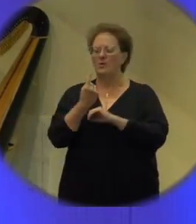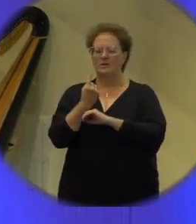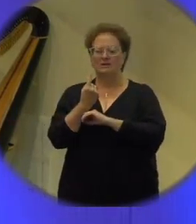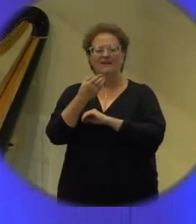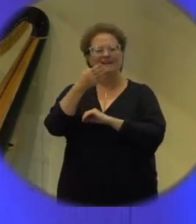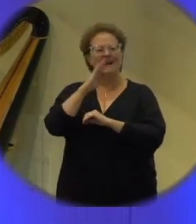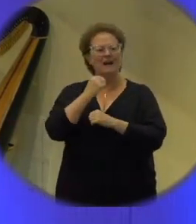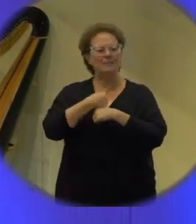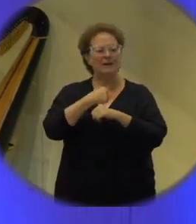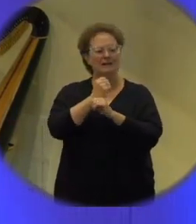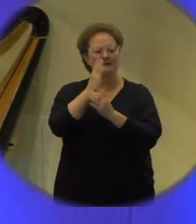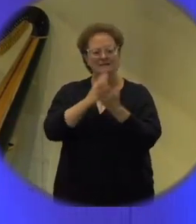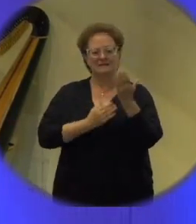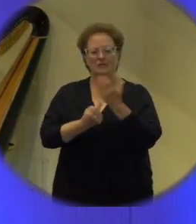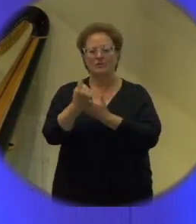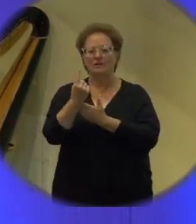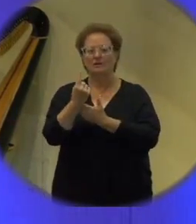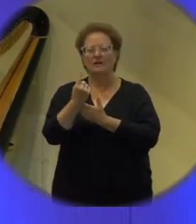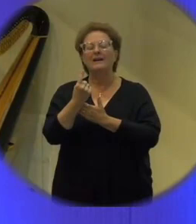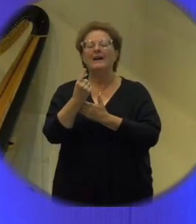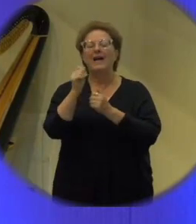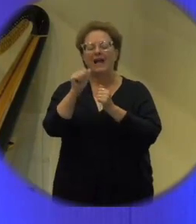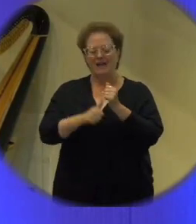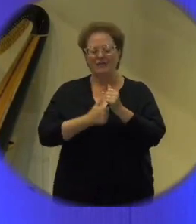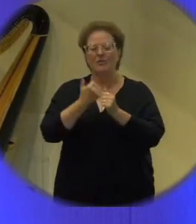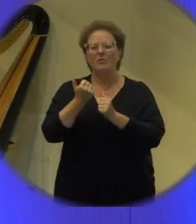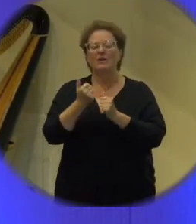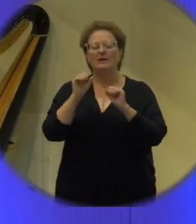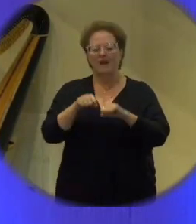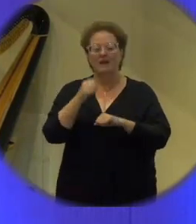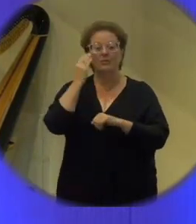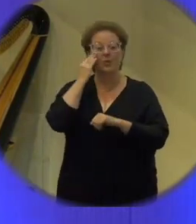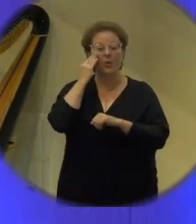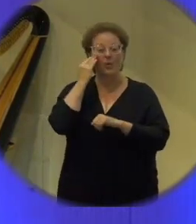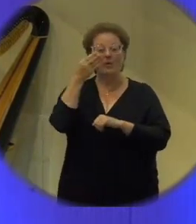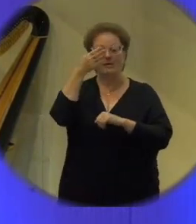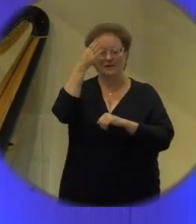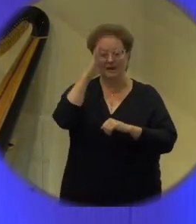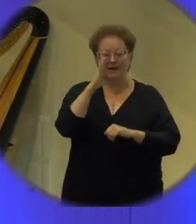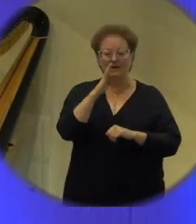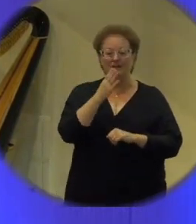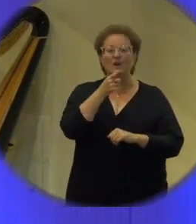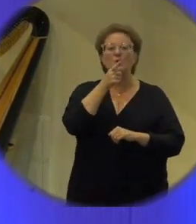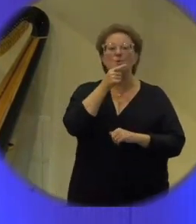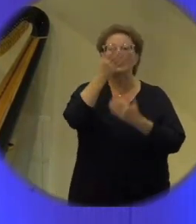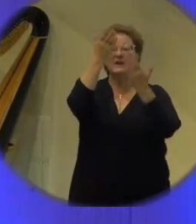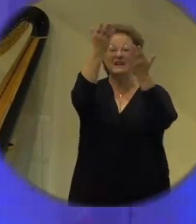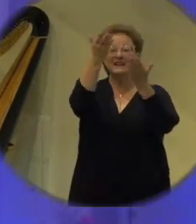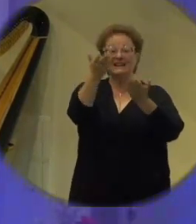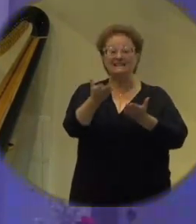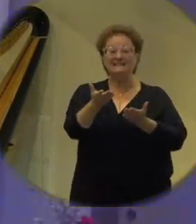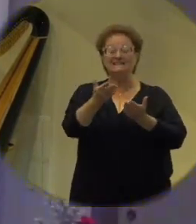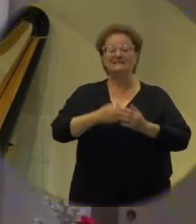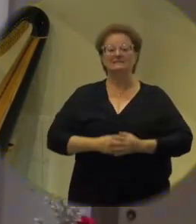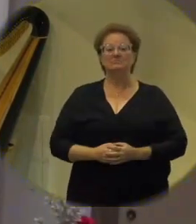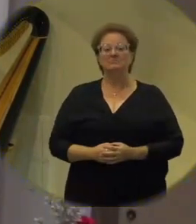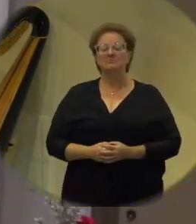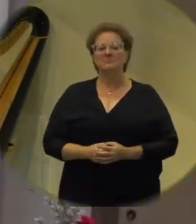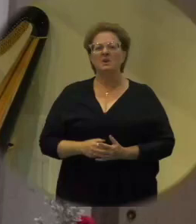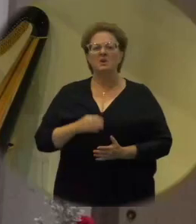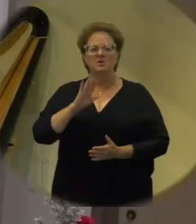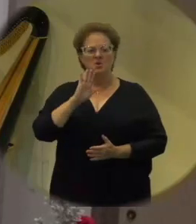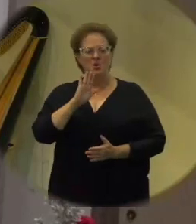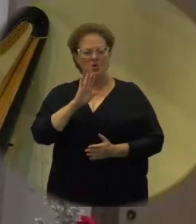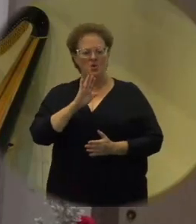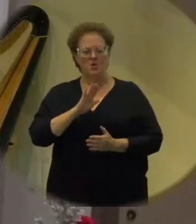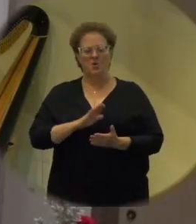somebody so that everybody can know who God is. That's just who he is. So consider your calling. Could you